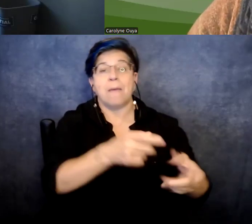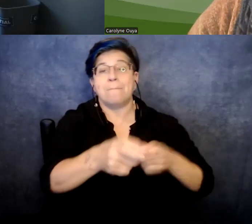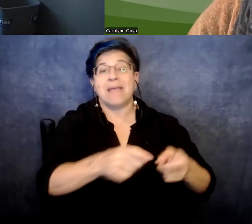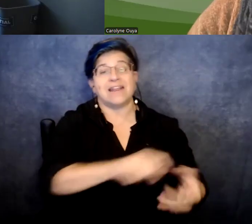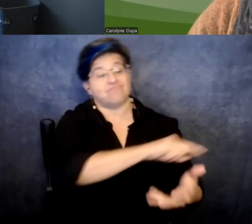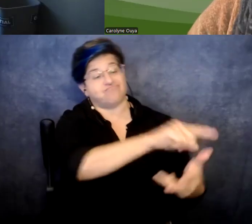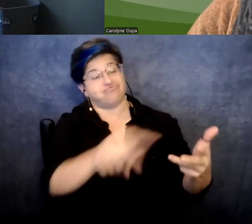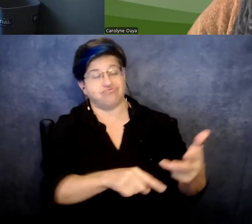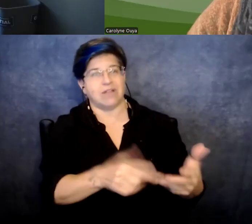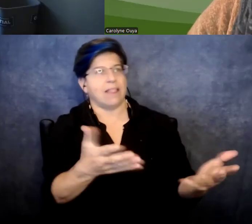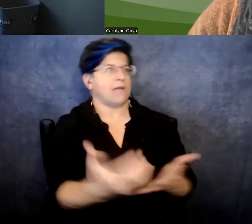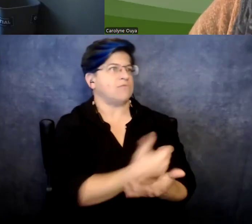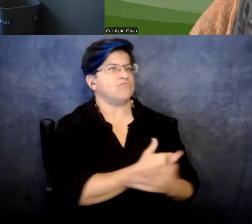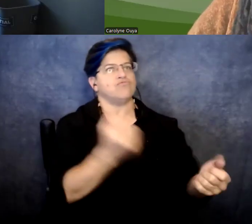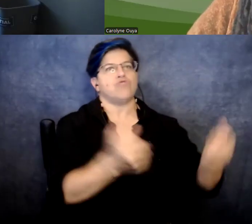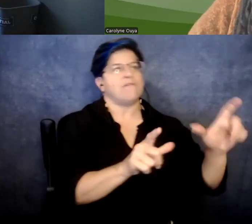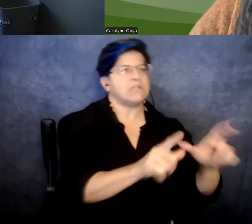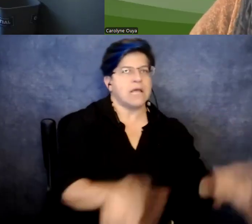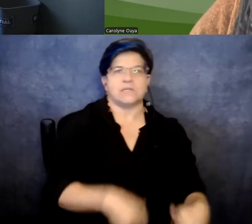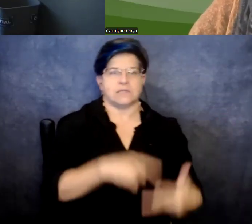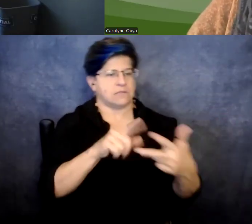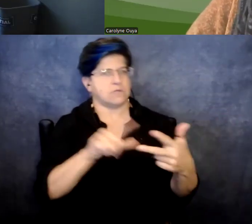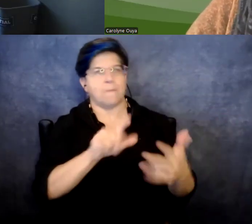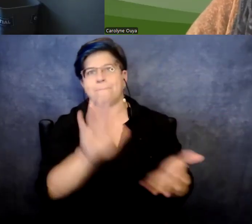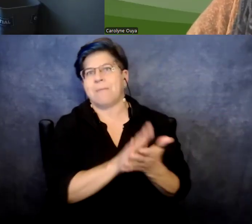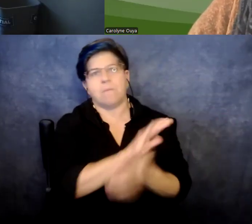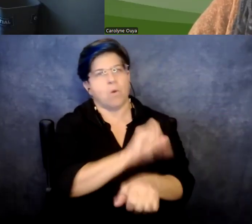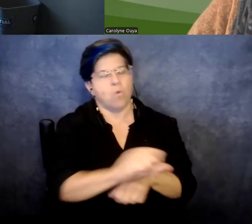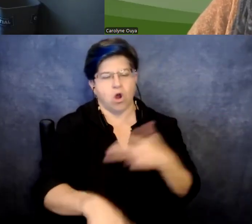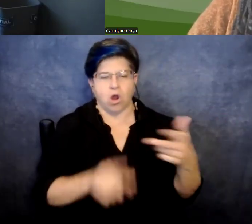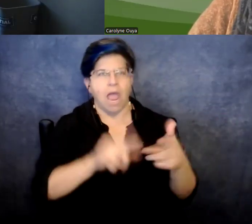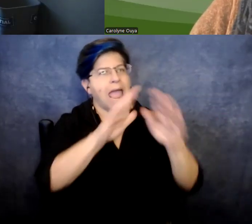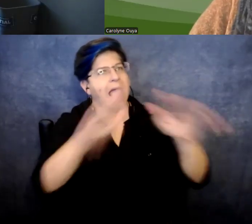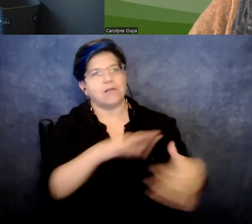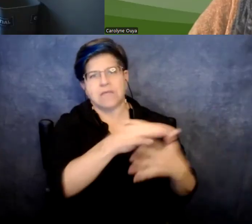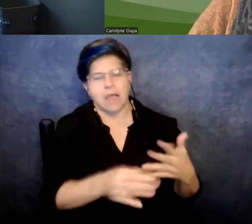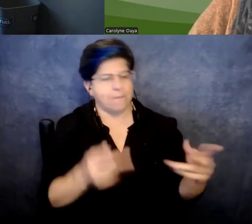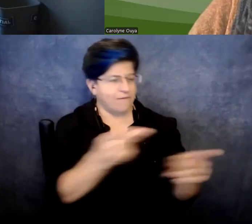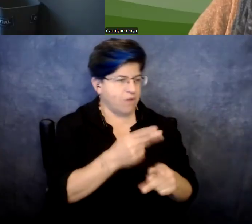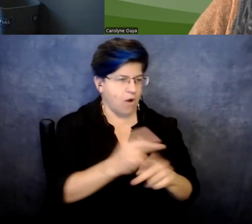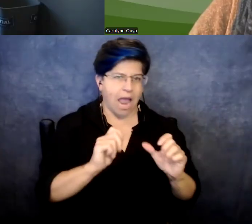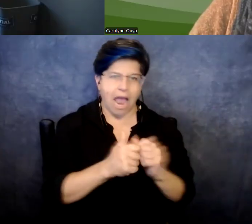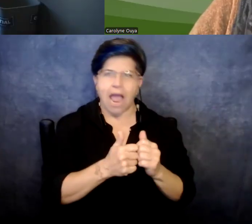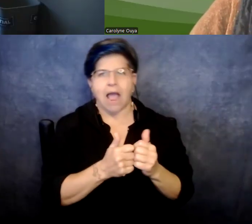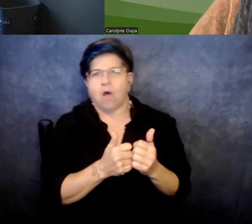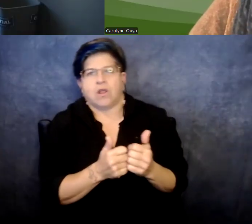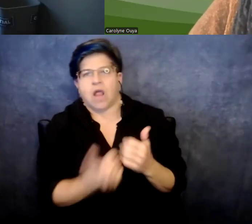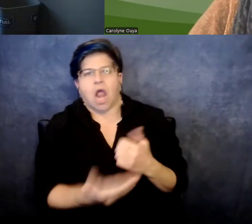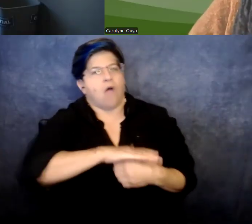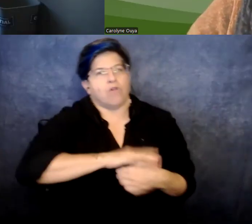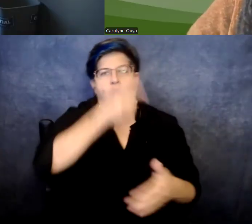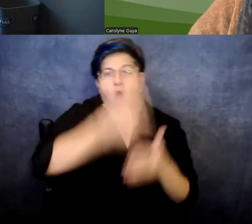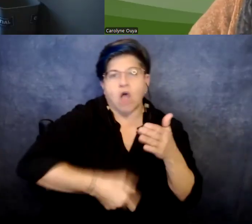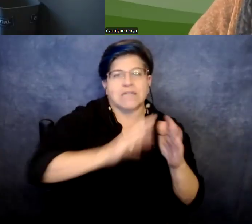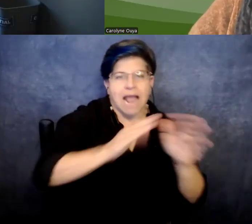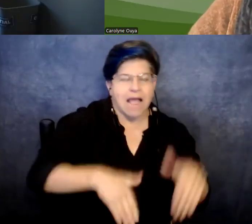driver's license. Let's get your papers back in place again. Let's go look at housing options. Let's figure out how we're going to get it paid for. Let's help